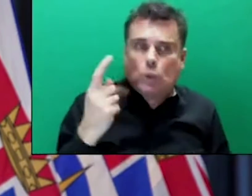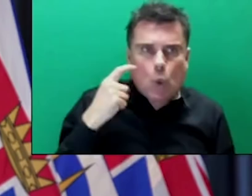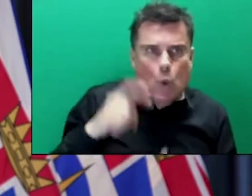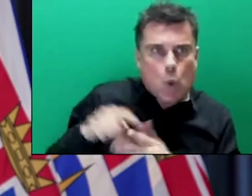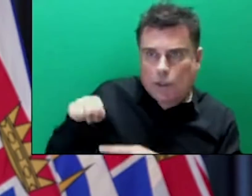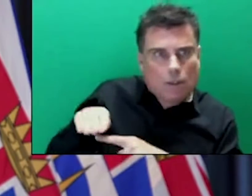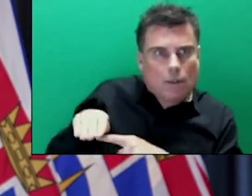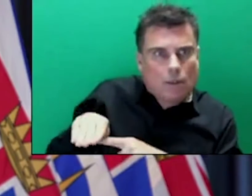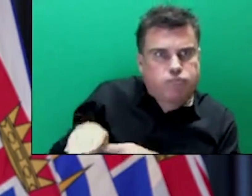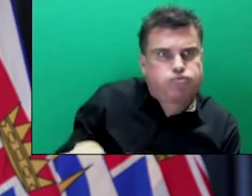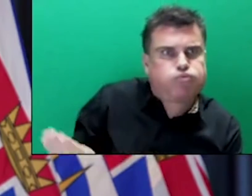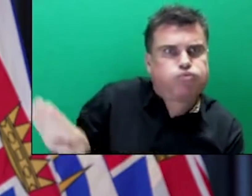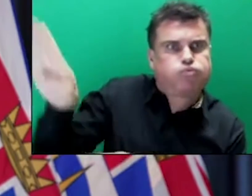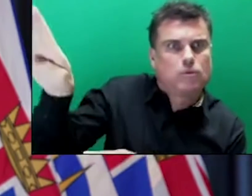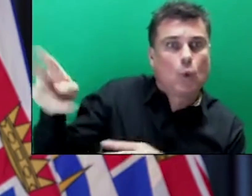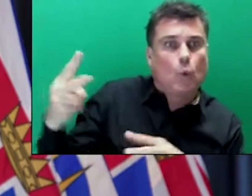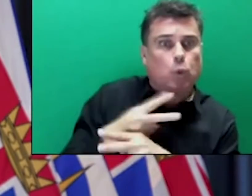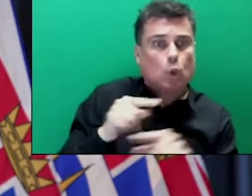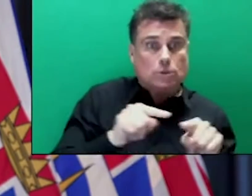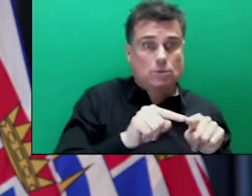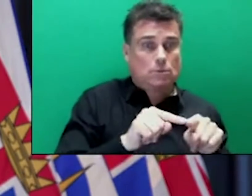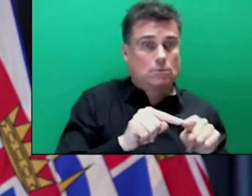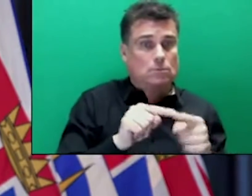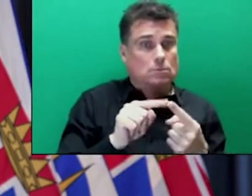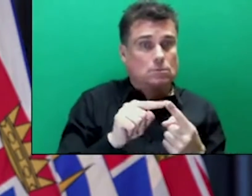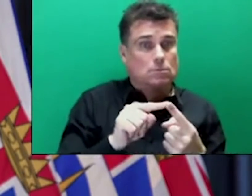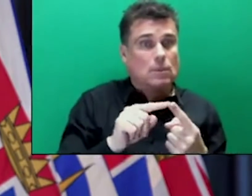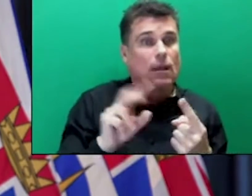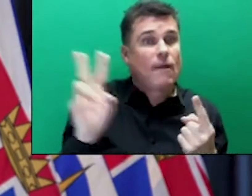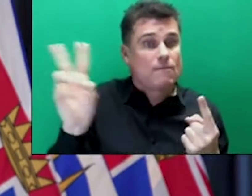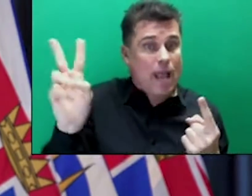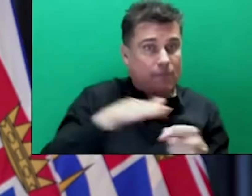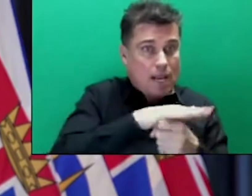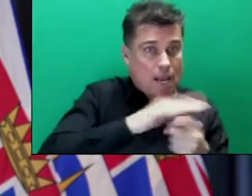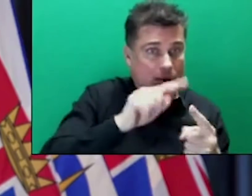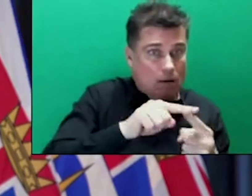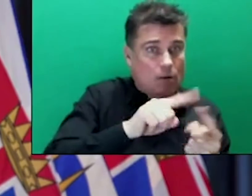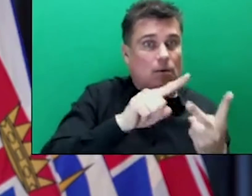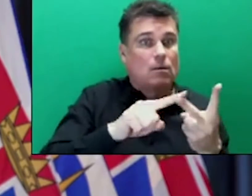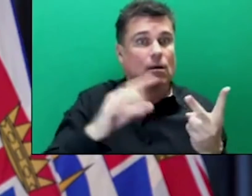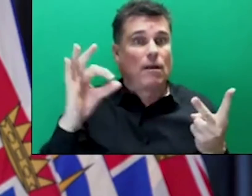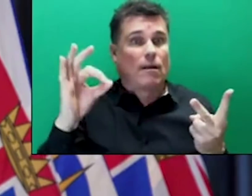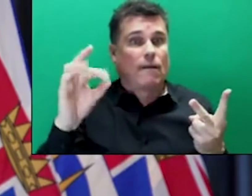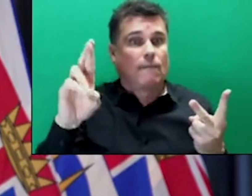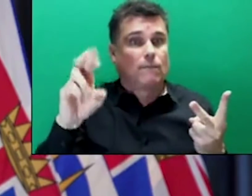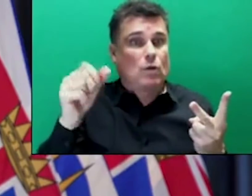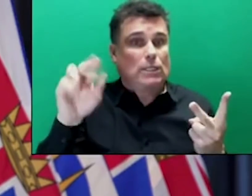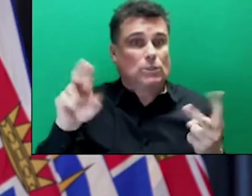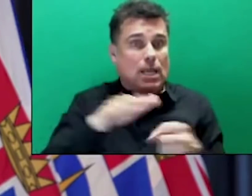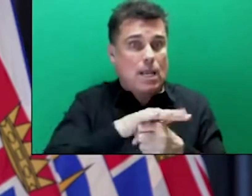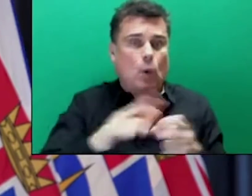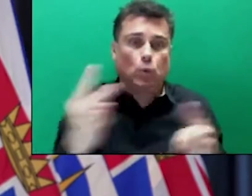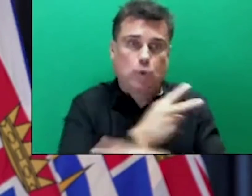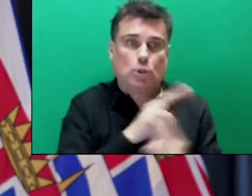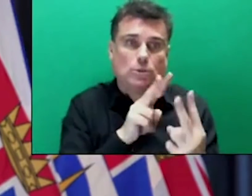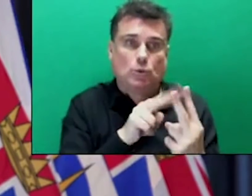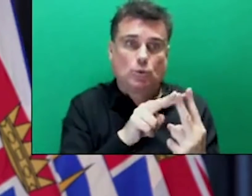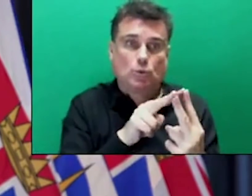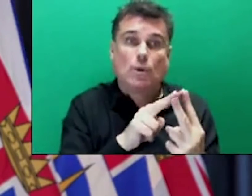region. And very recently, particularly in the last few days, we have starting to see a leveling